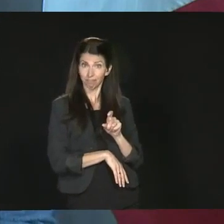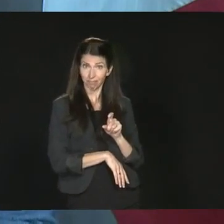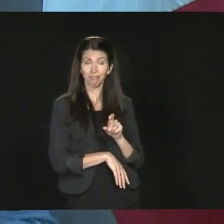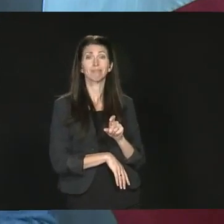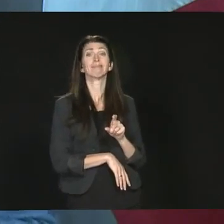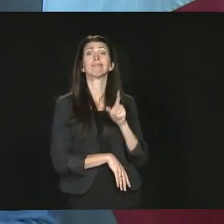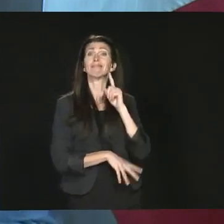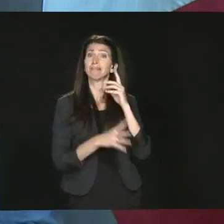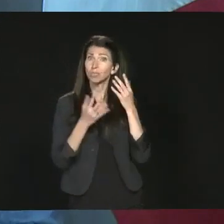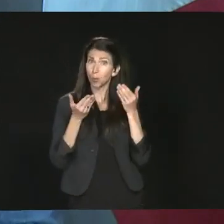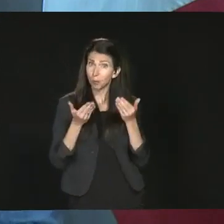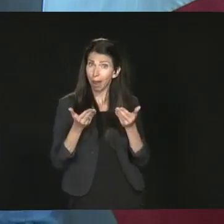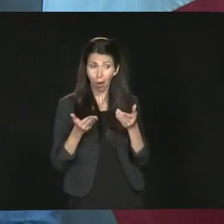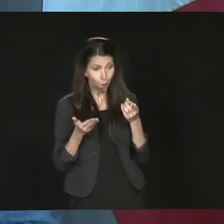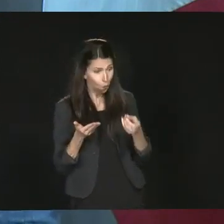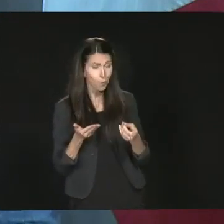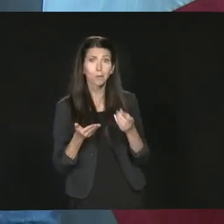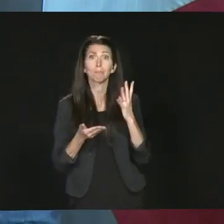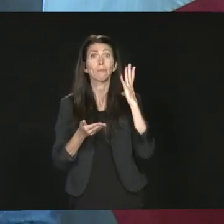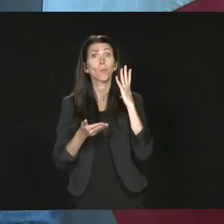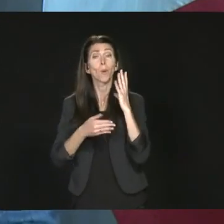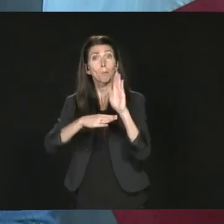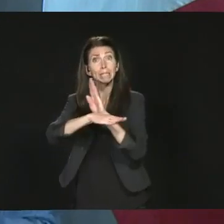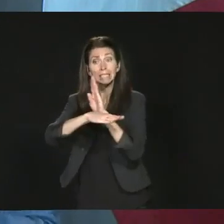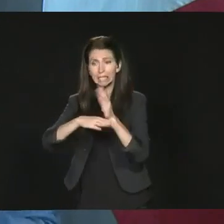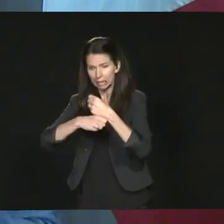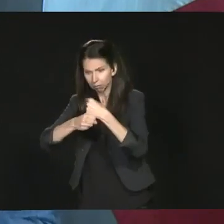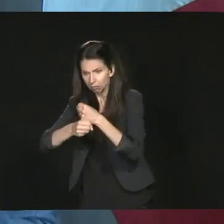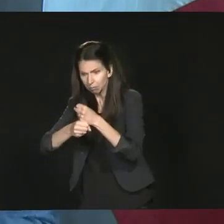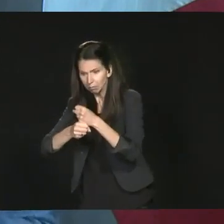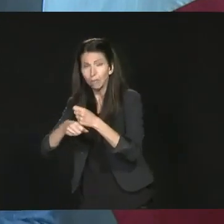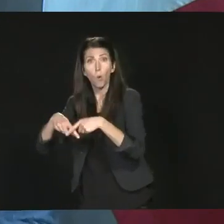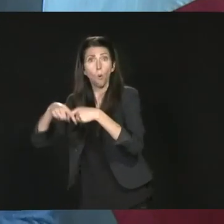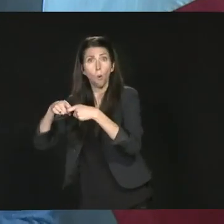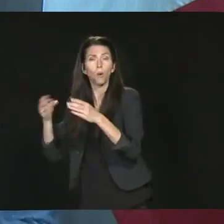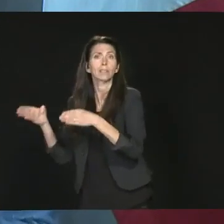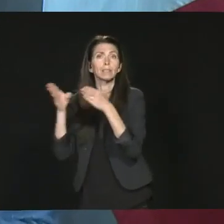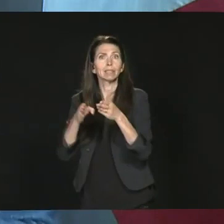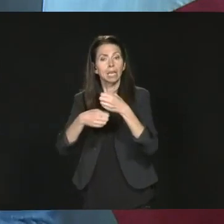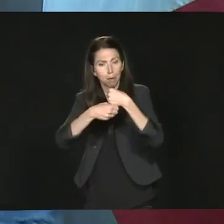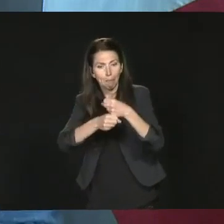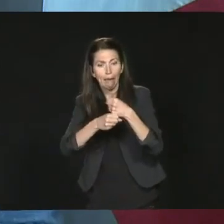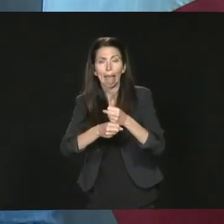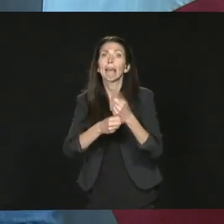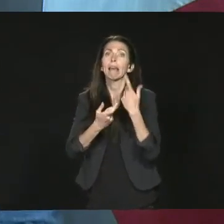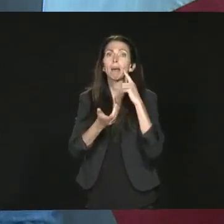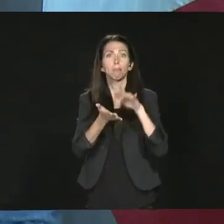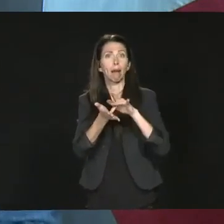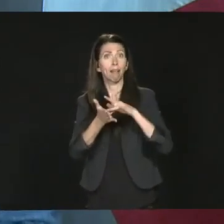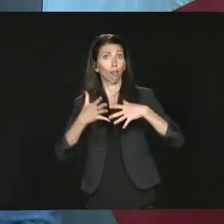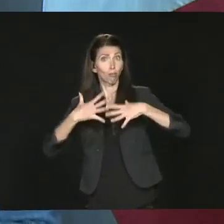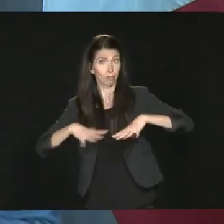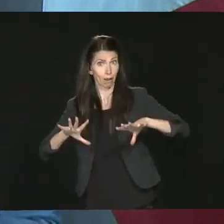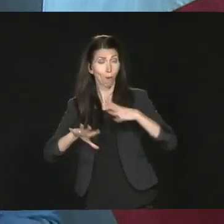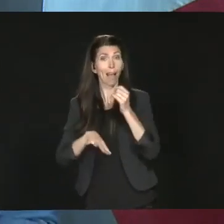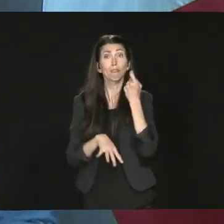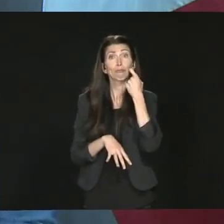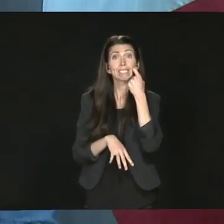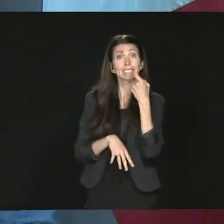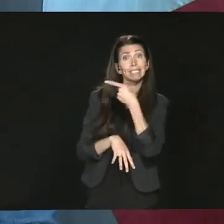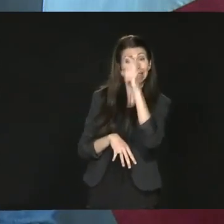gowns, we now also have a contract in place, as mentioned by Minister Anand, with a women's apparel